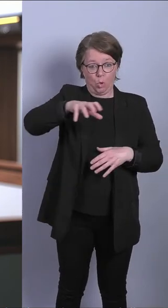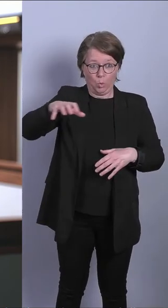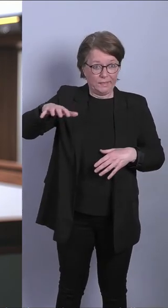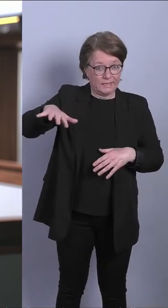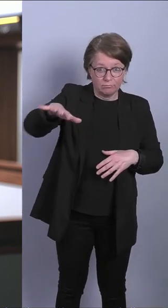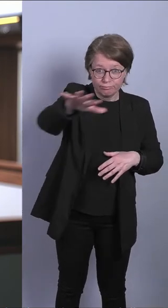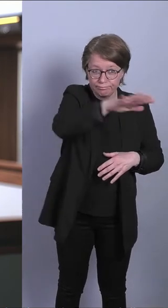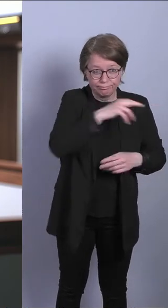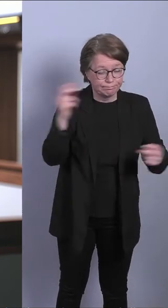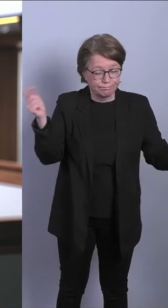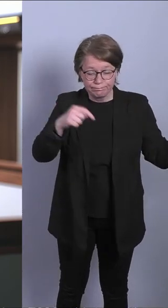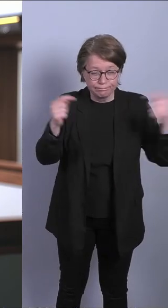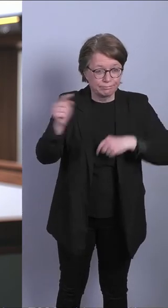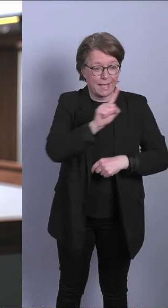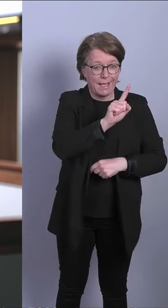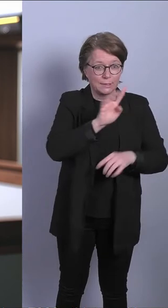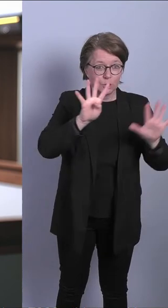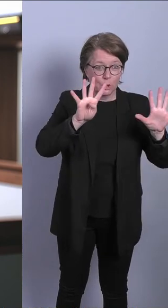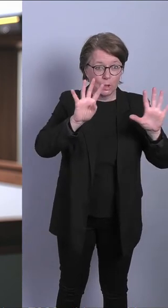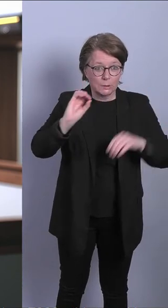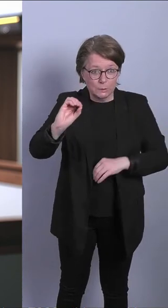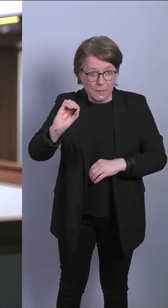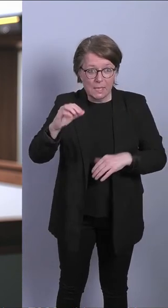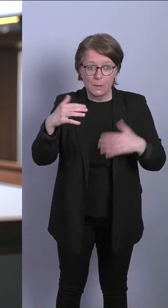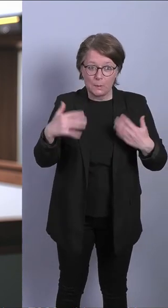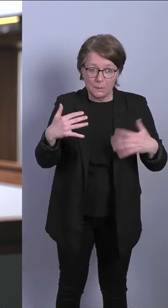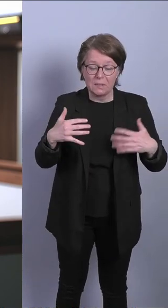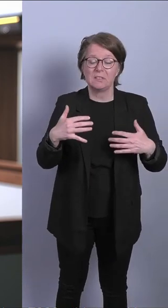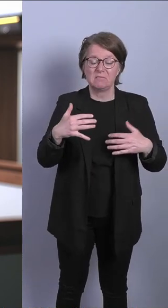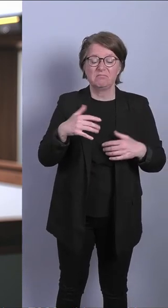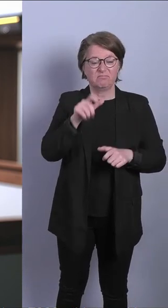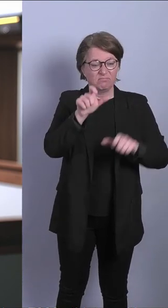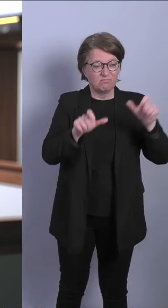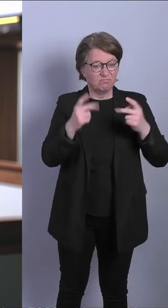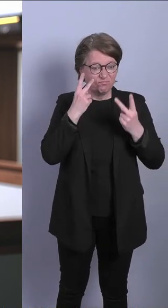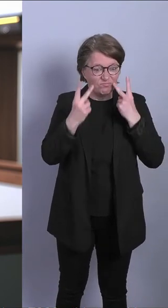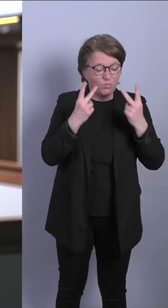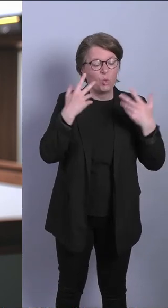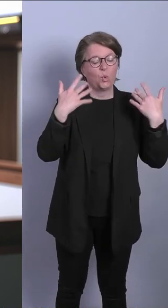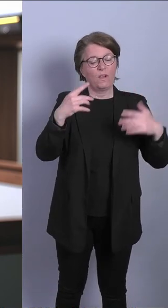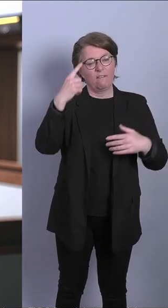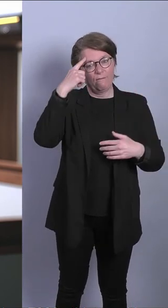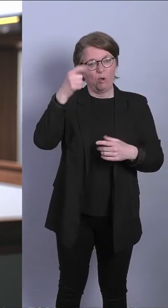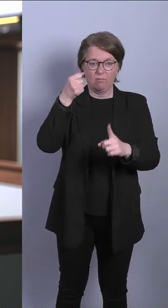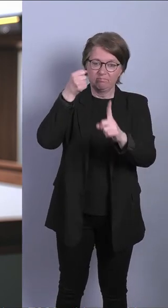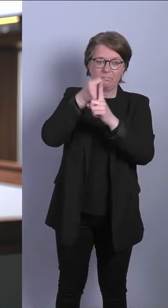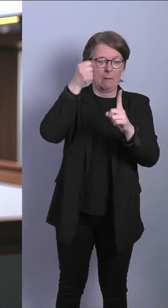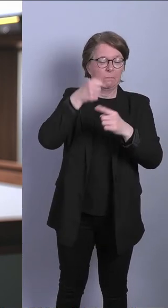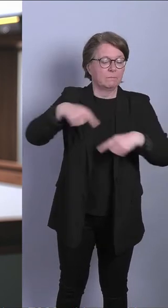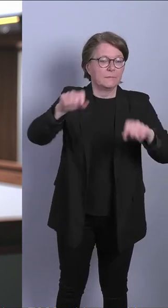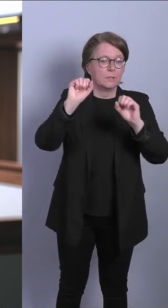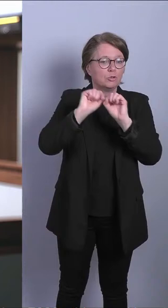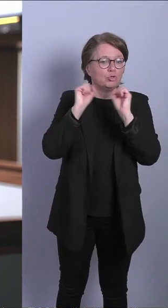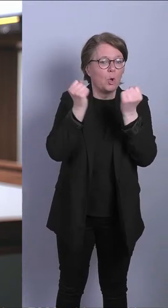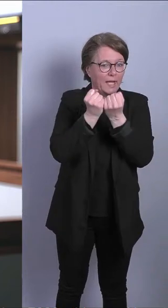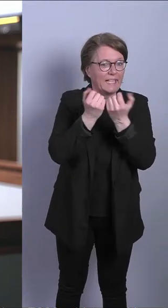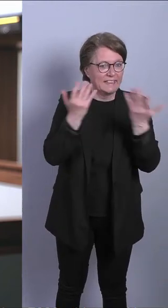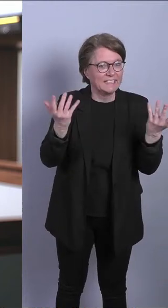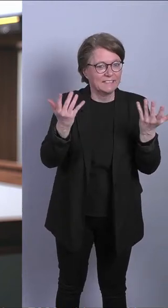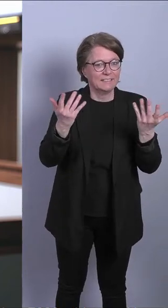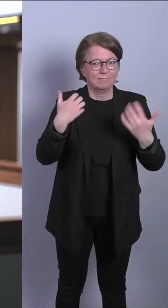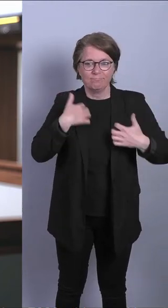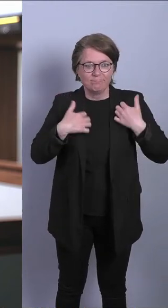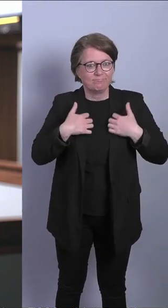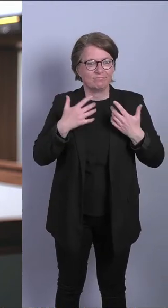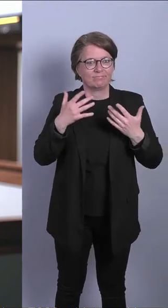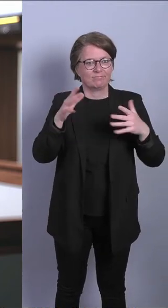nations are represented. They will all change our society and boost inclusion, because these World Games are so much